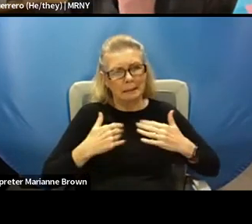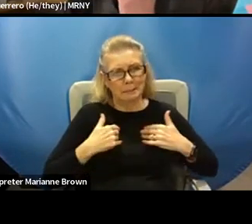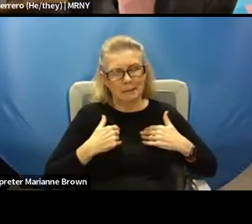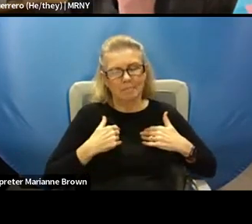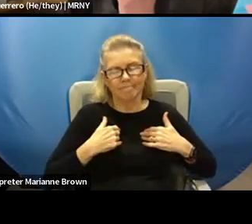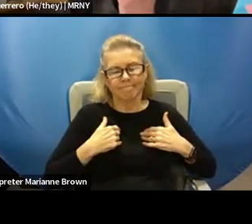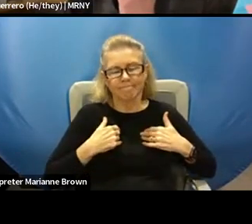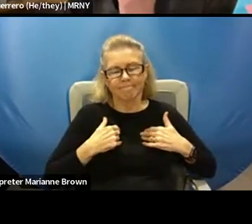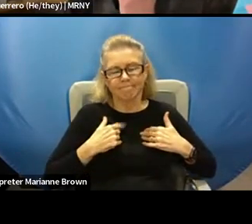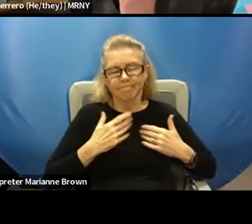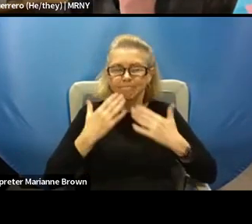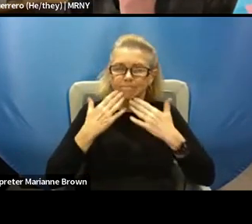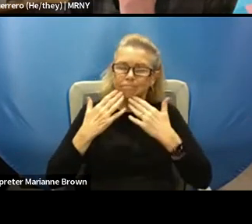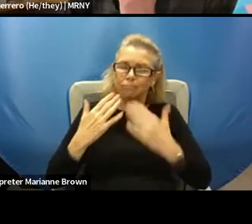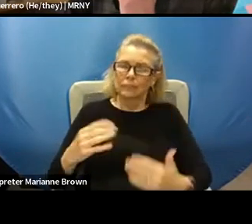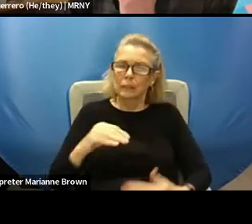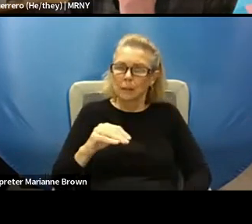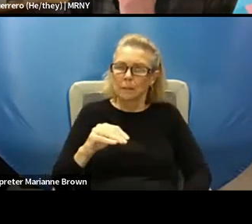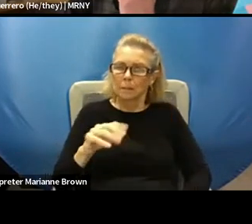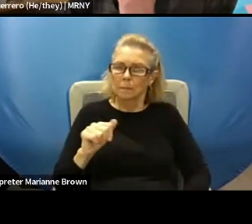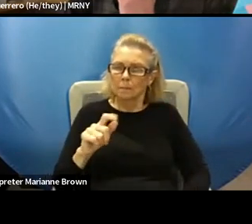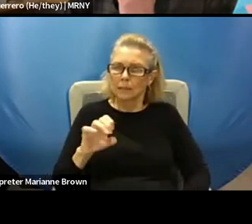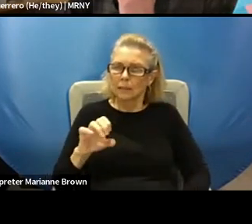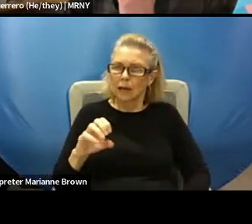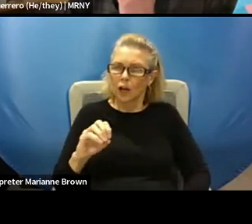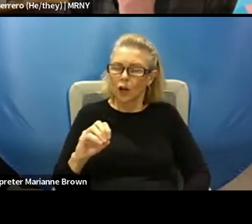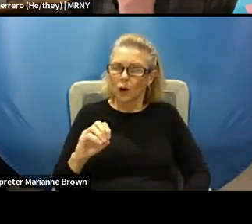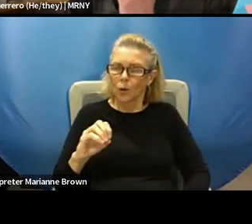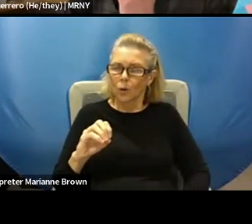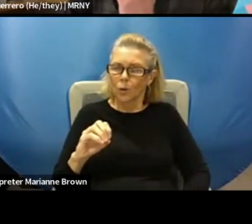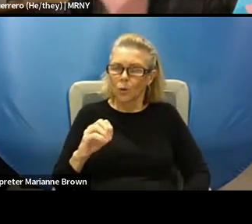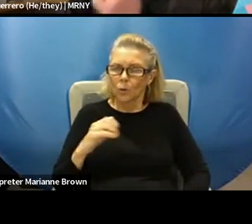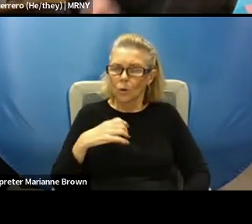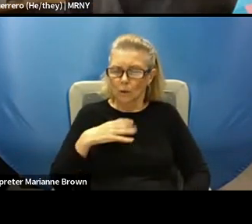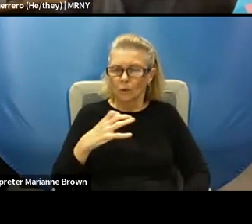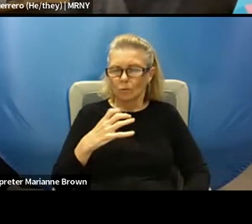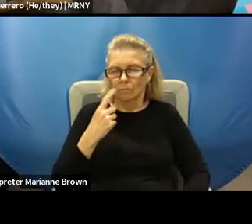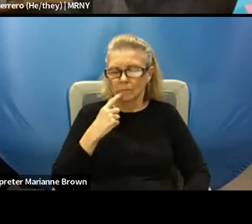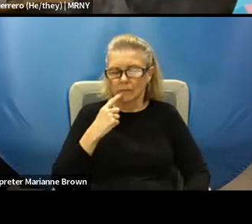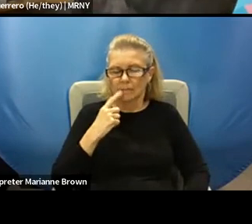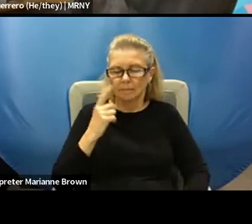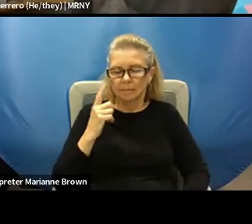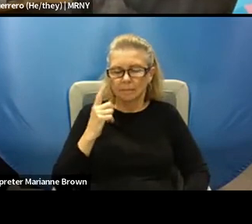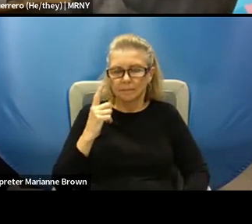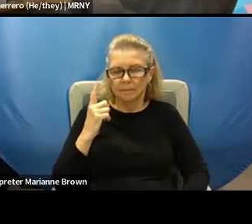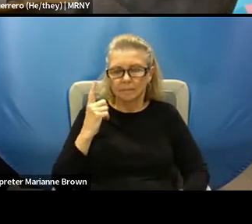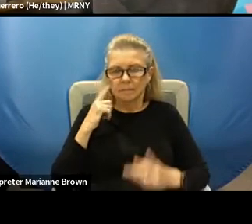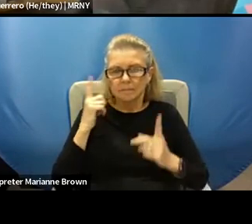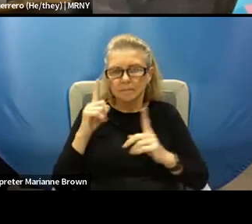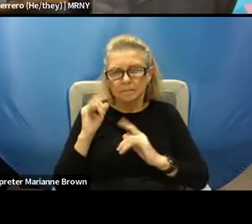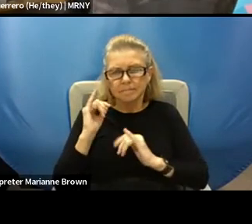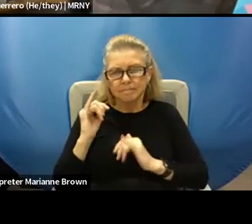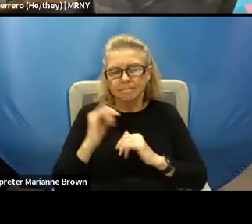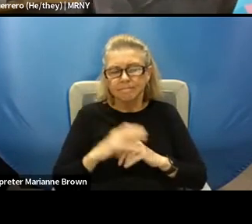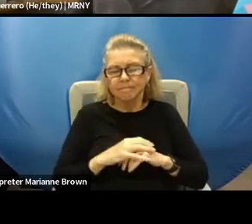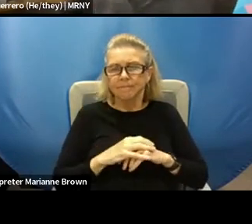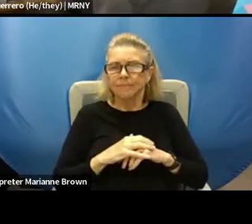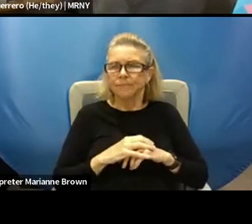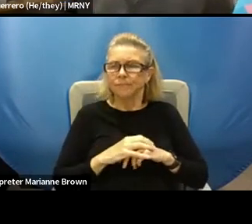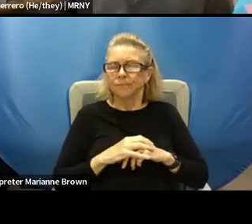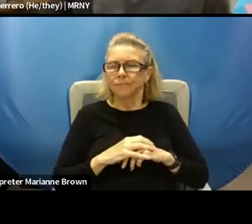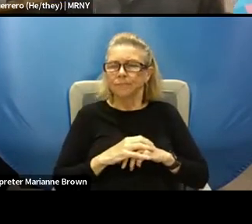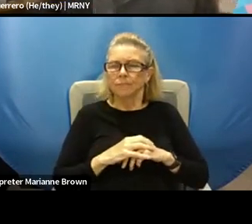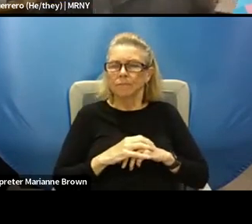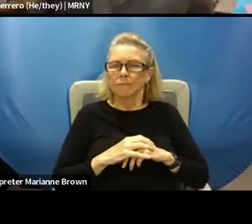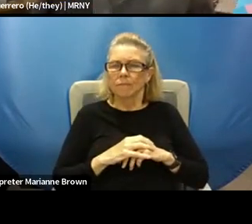Thank you, Mateo. And I just want to echo that this